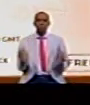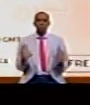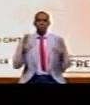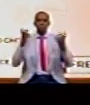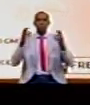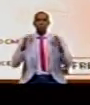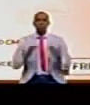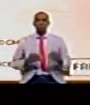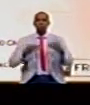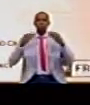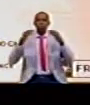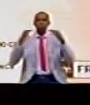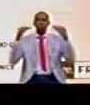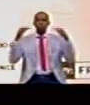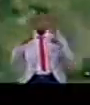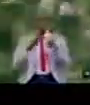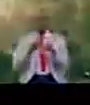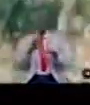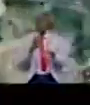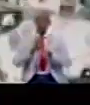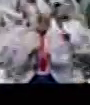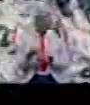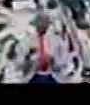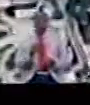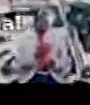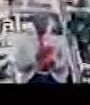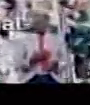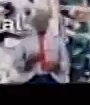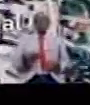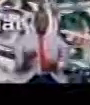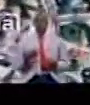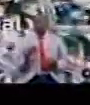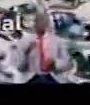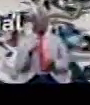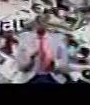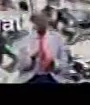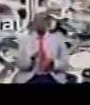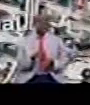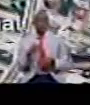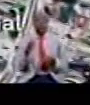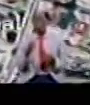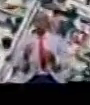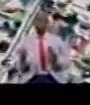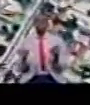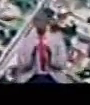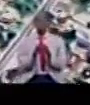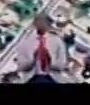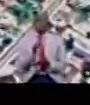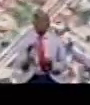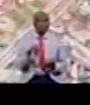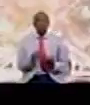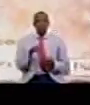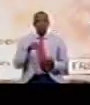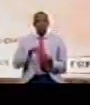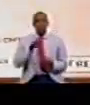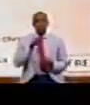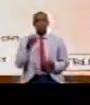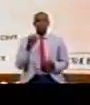of Jesus. Father, I said, if a man is unable to cater for his household, he's worse than an